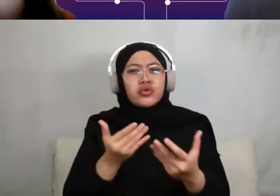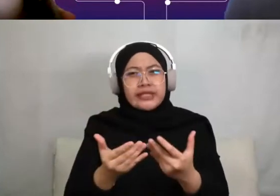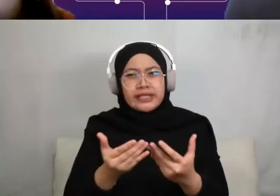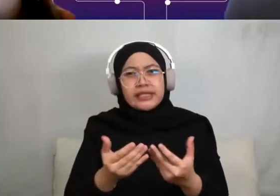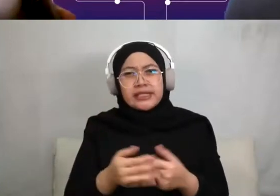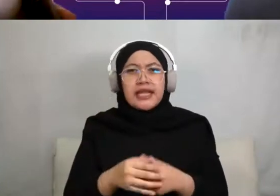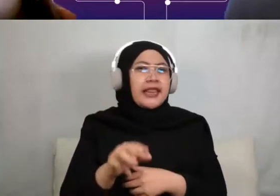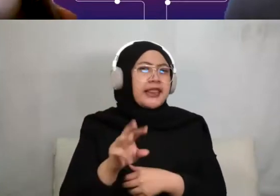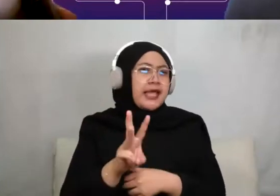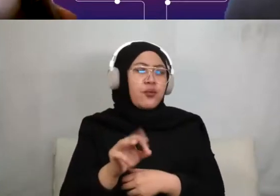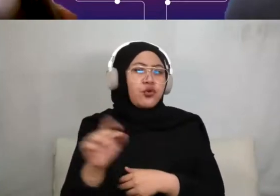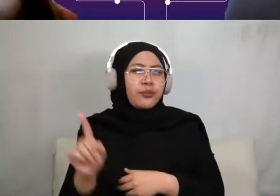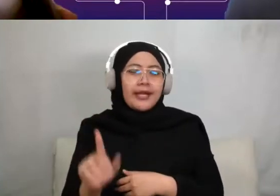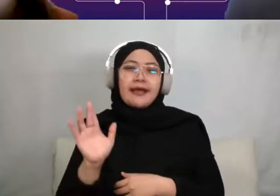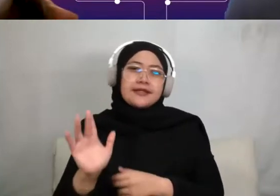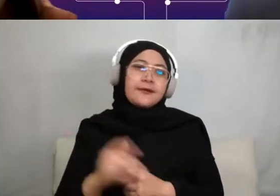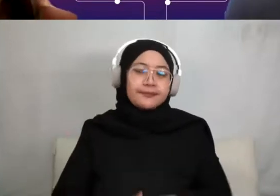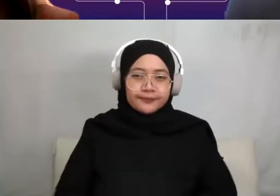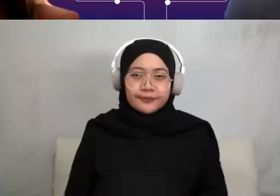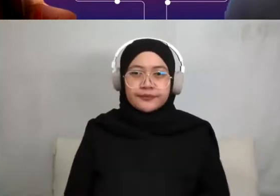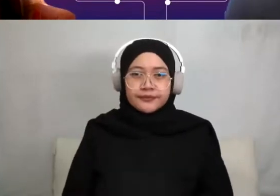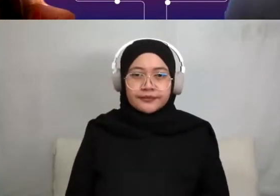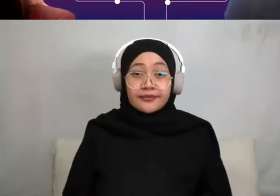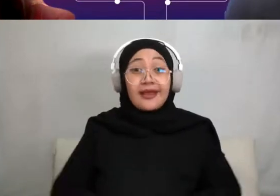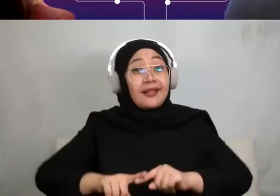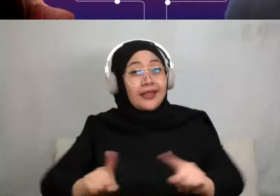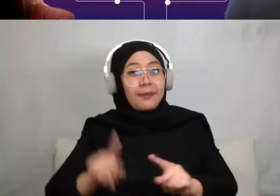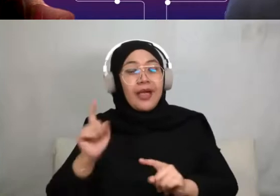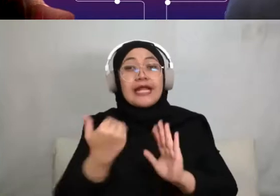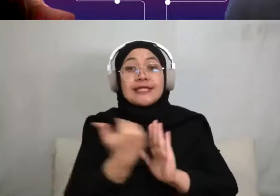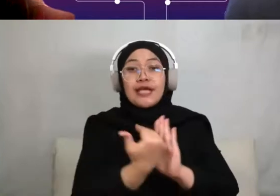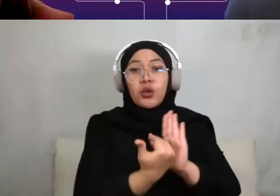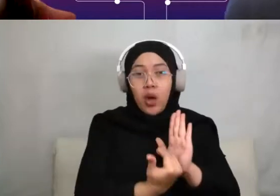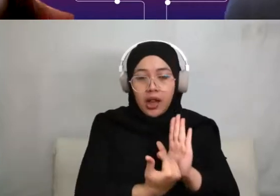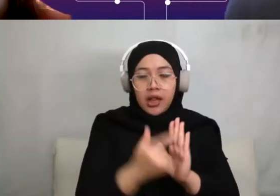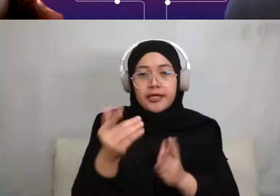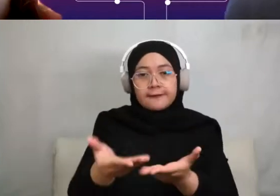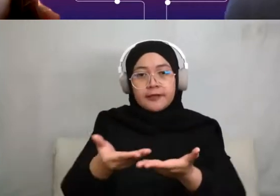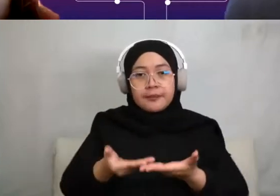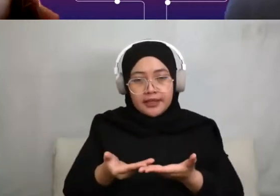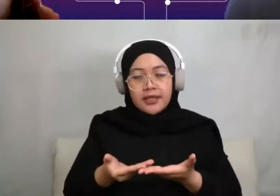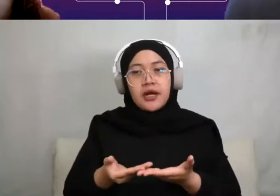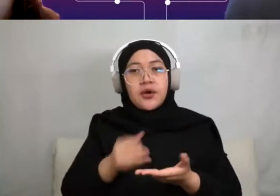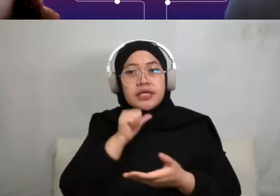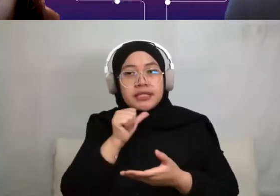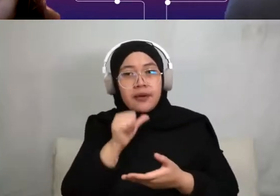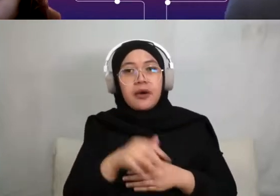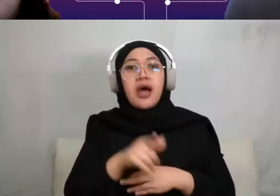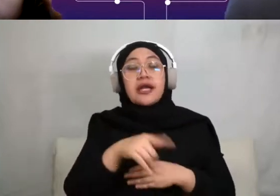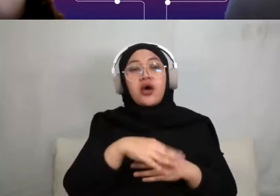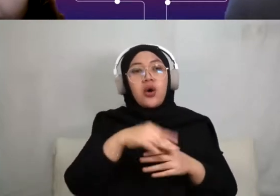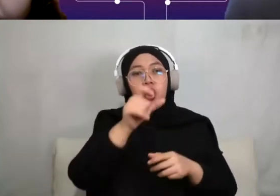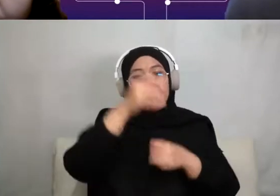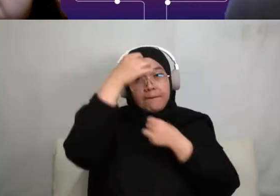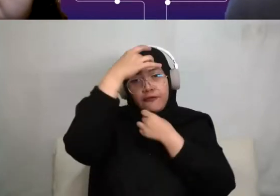However, there are schedules given by service experts, daily schedules, and then